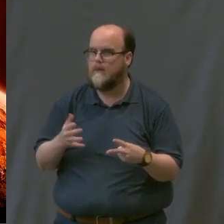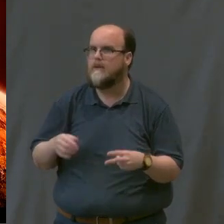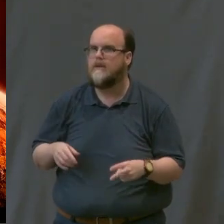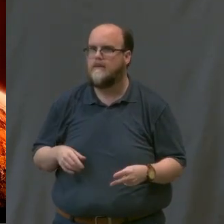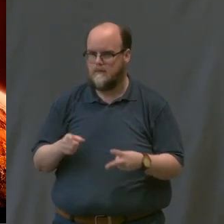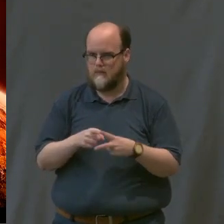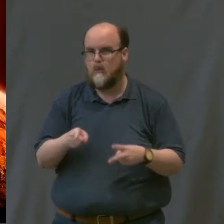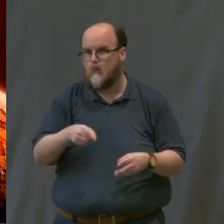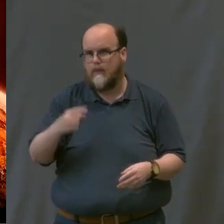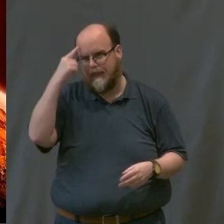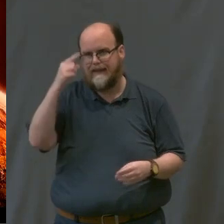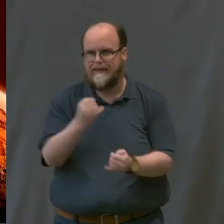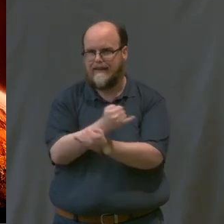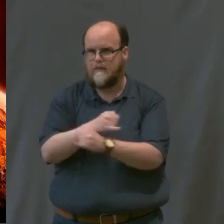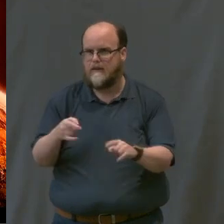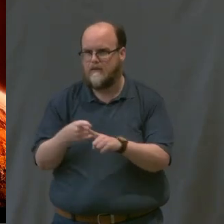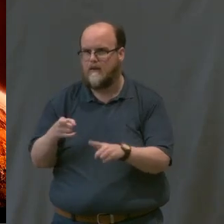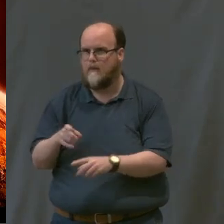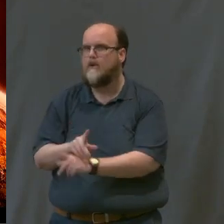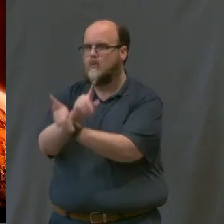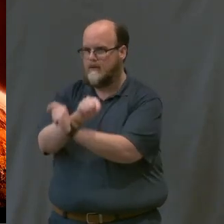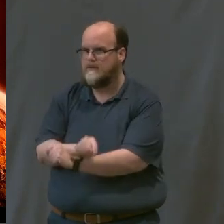think independent of oral tradition.